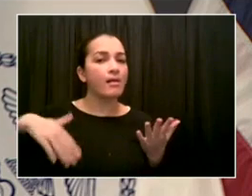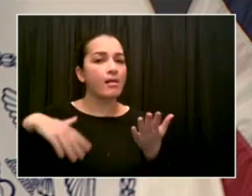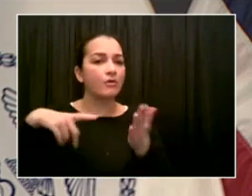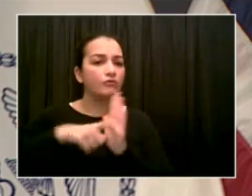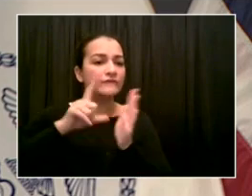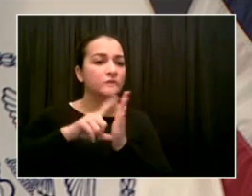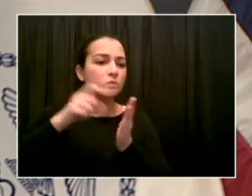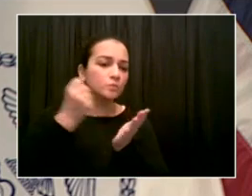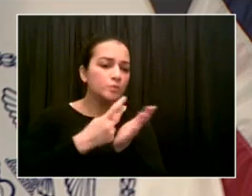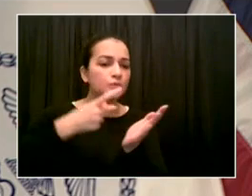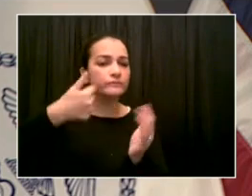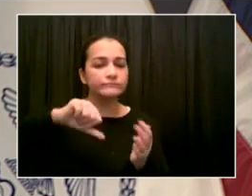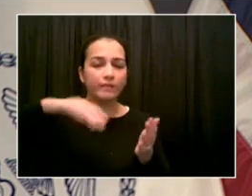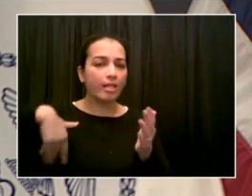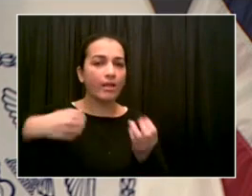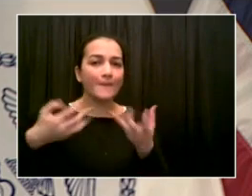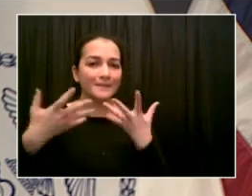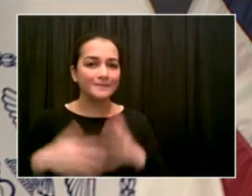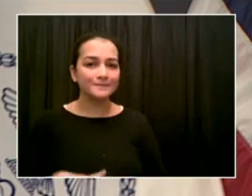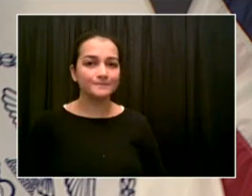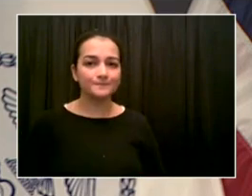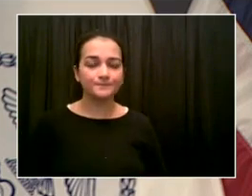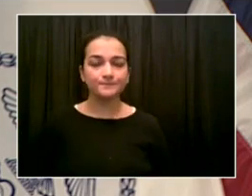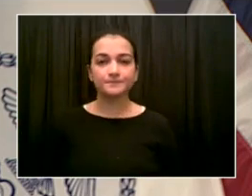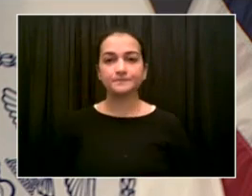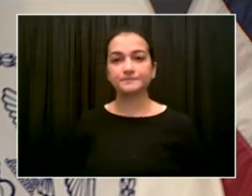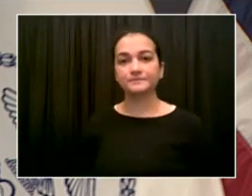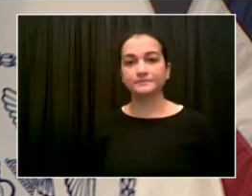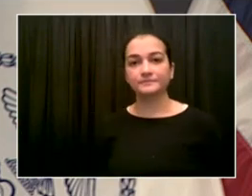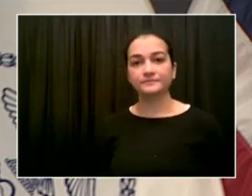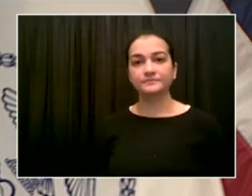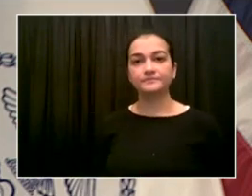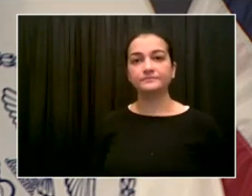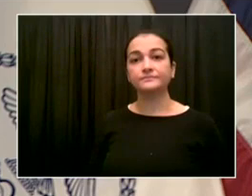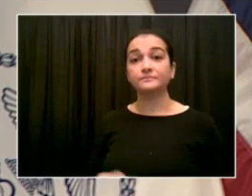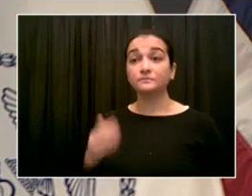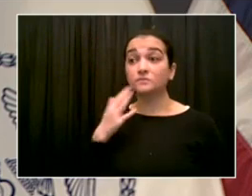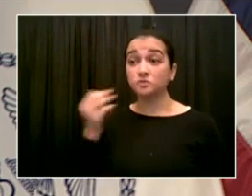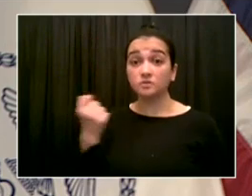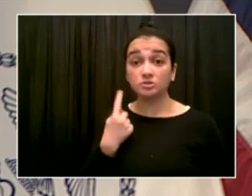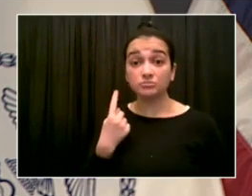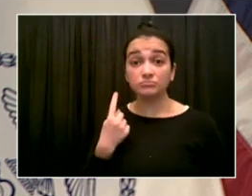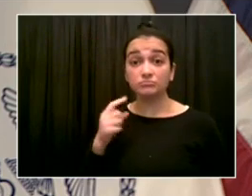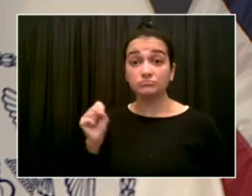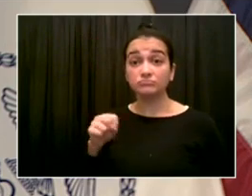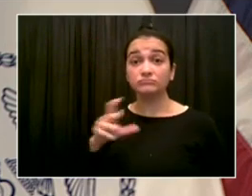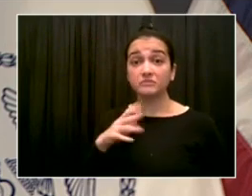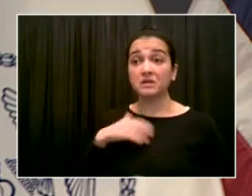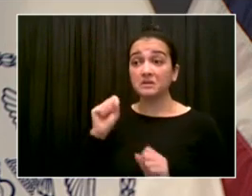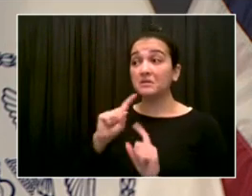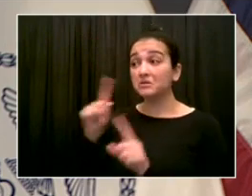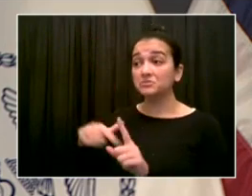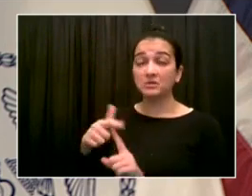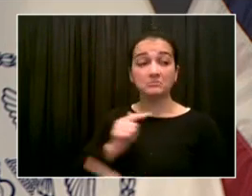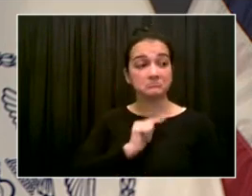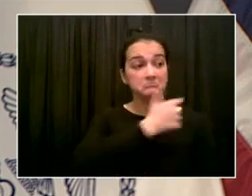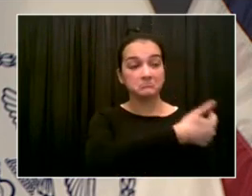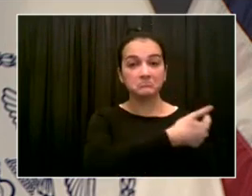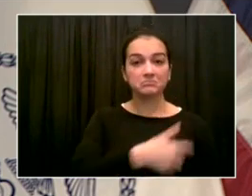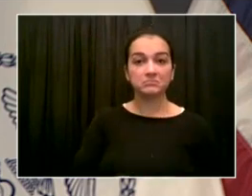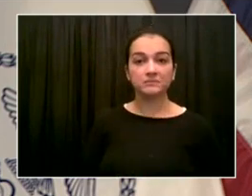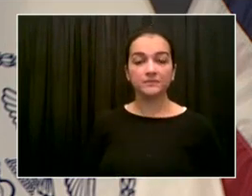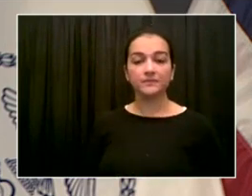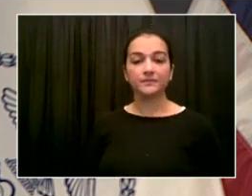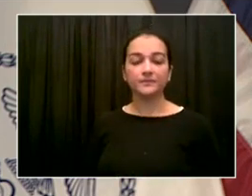to, let me start, and then Dr. Choksi and Dr. Katz may have additional information overall, or certainly from